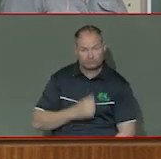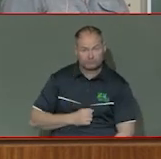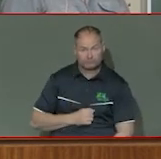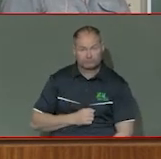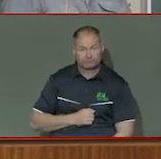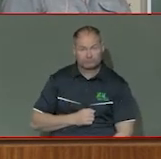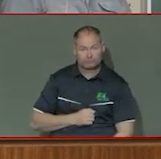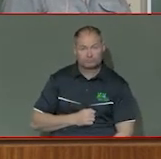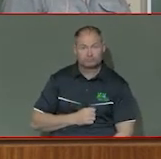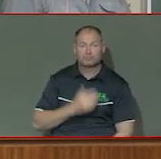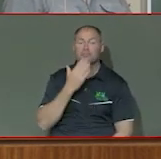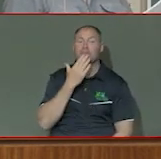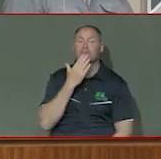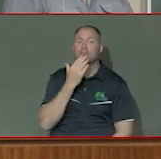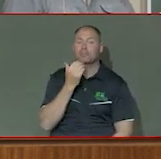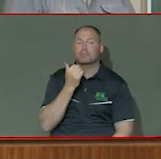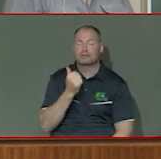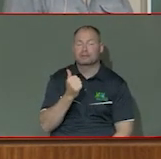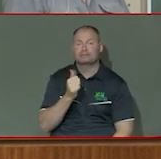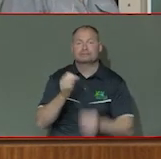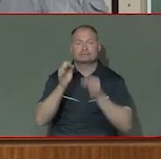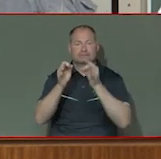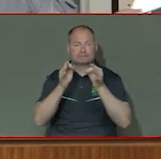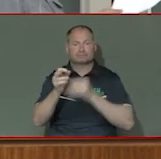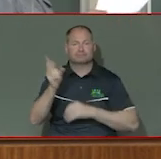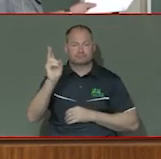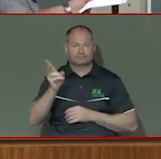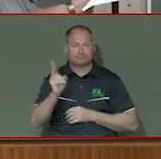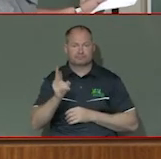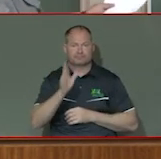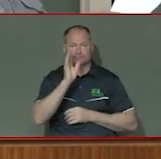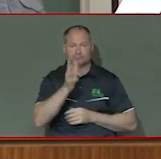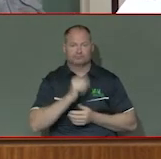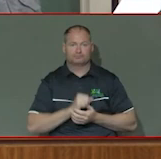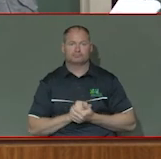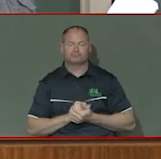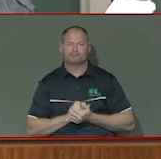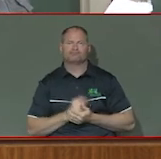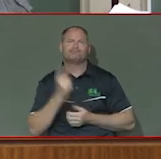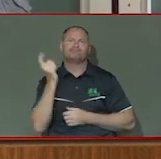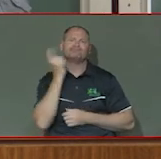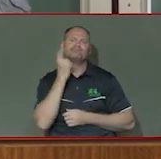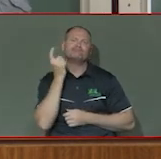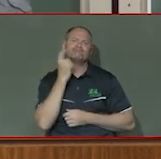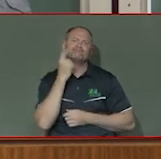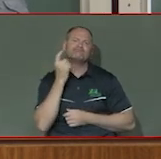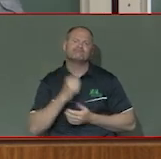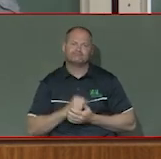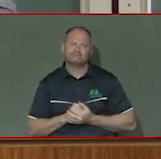Just take note, I'm going to just explain it once again. It's quite easy.